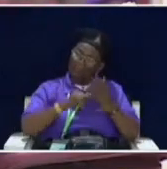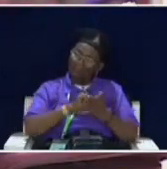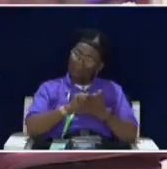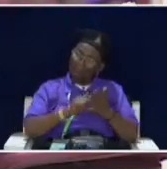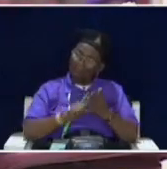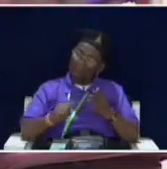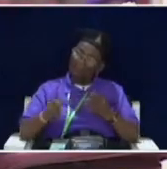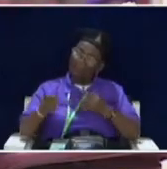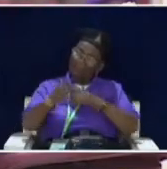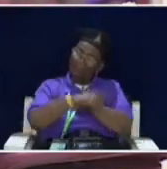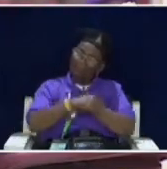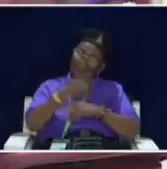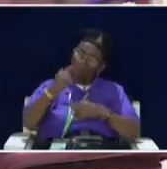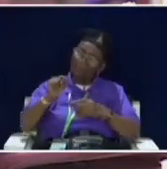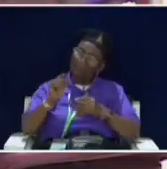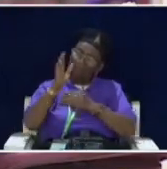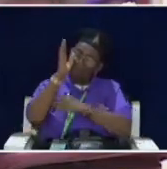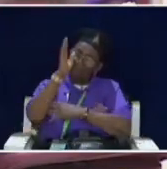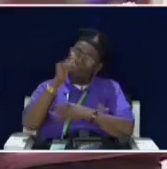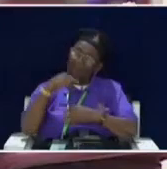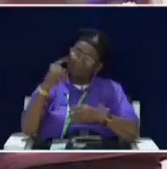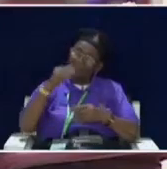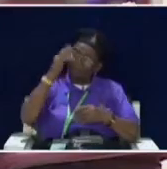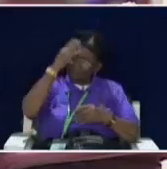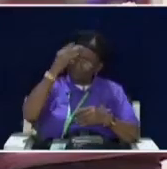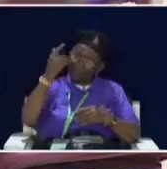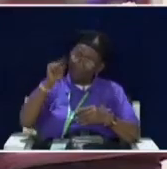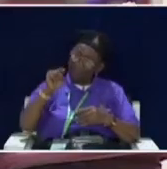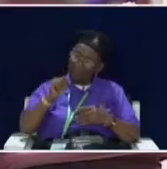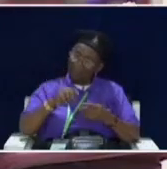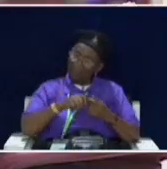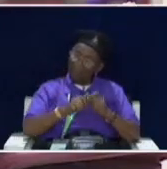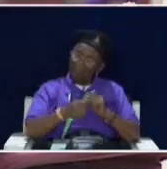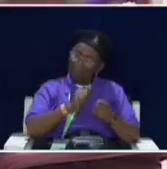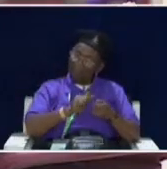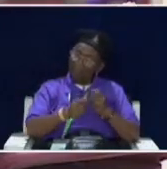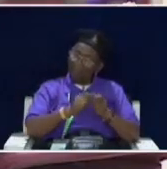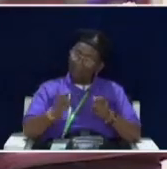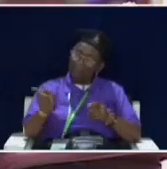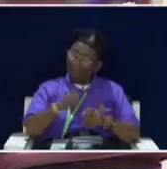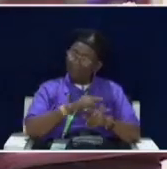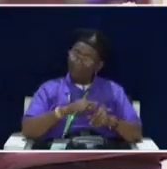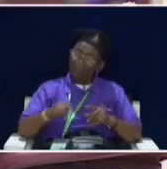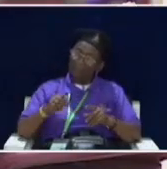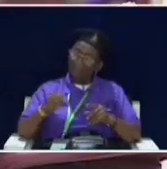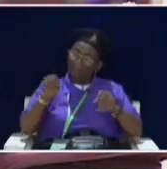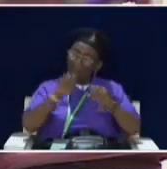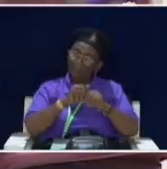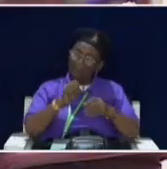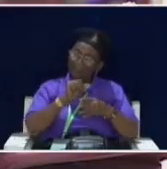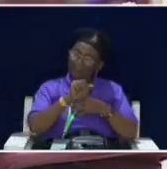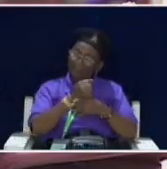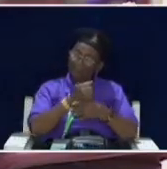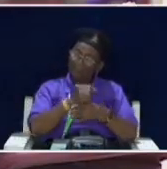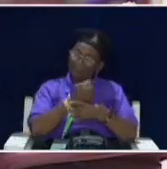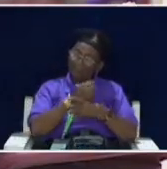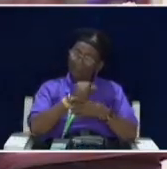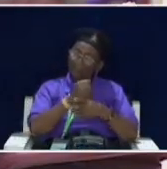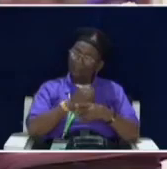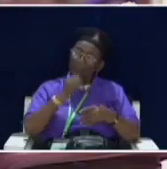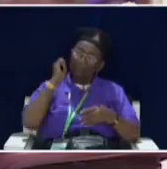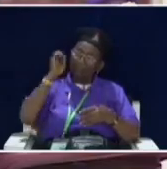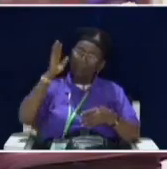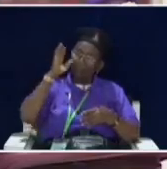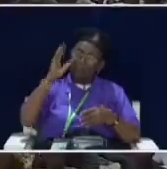knows the problems you can't even share, Olorun to mo isoro to ti e le be ni keni so, is going